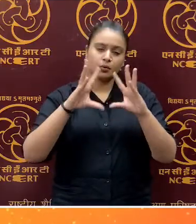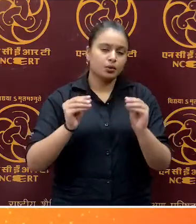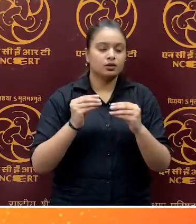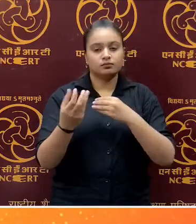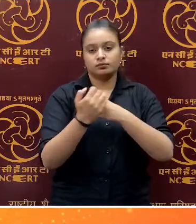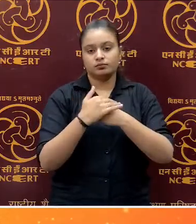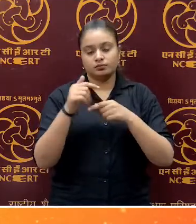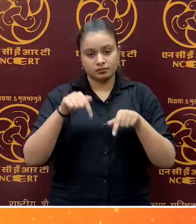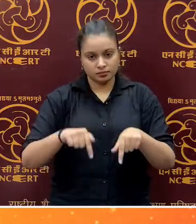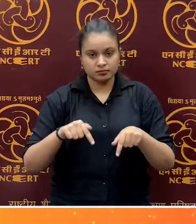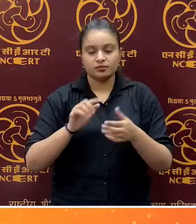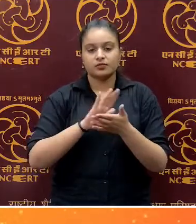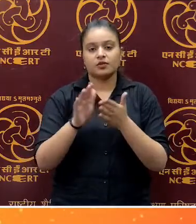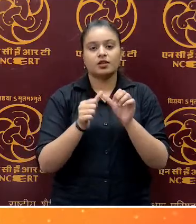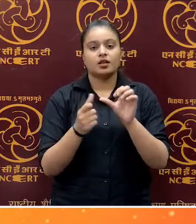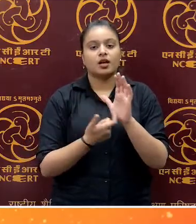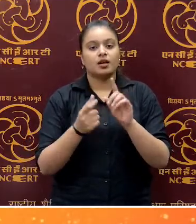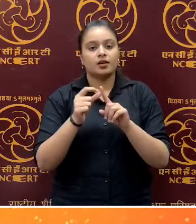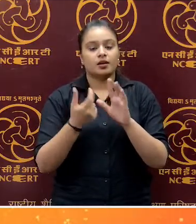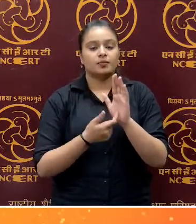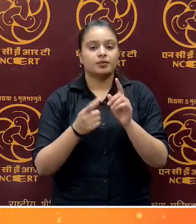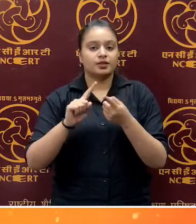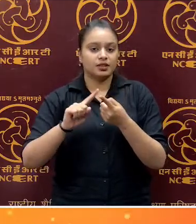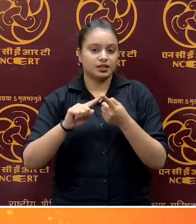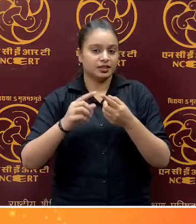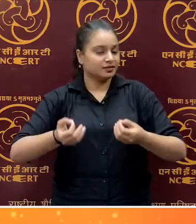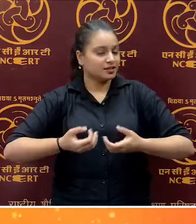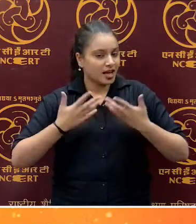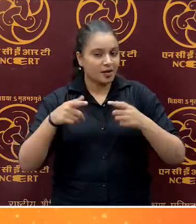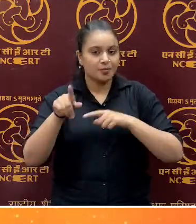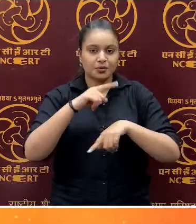now this is me, your happy Harpreet,